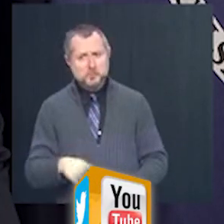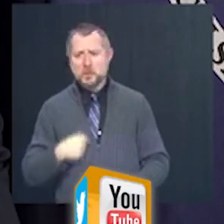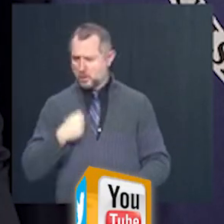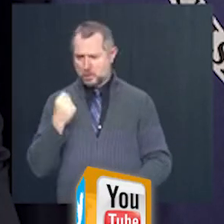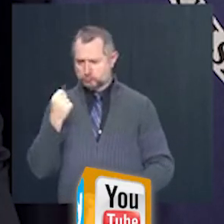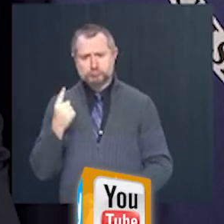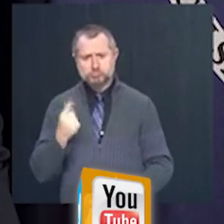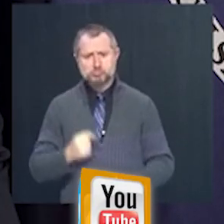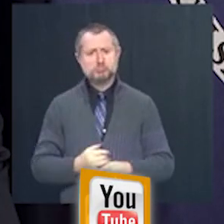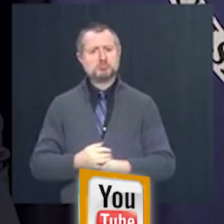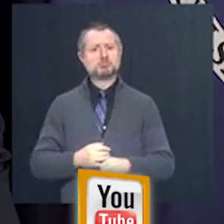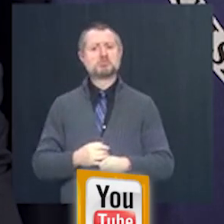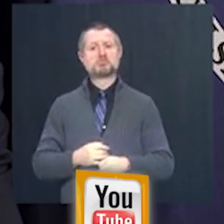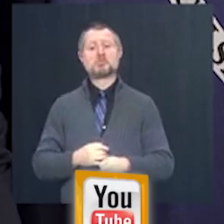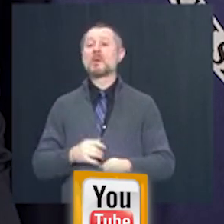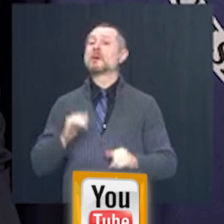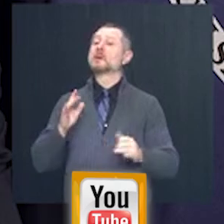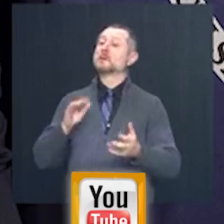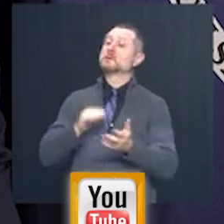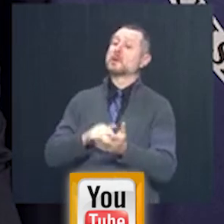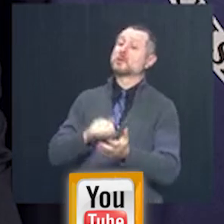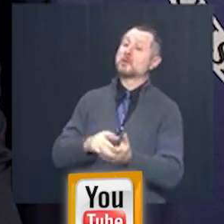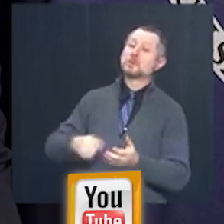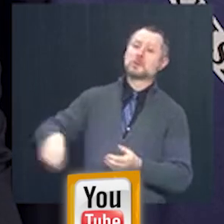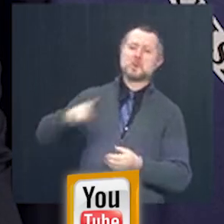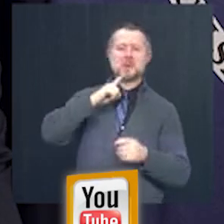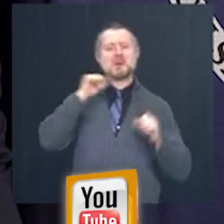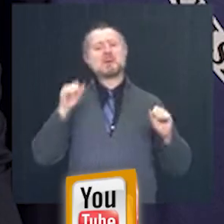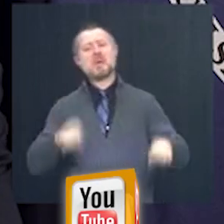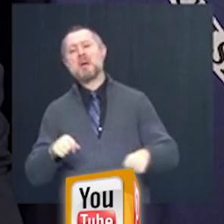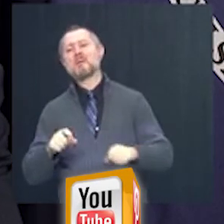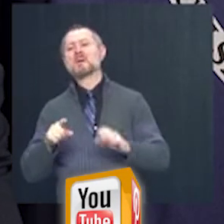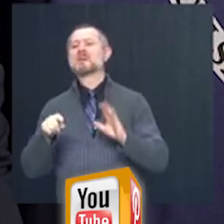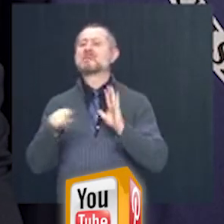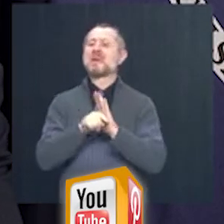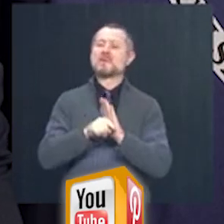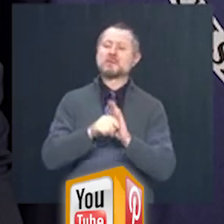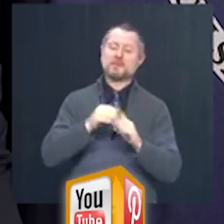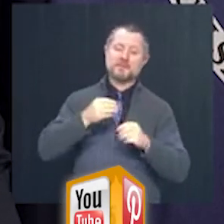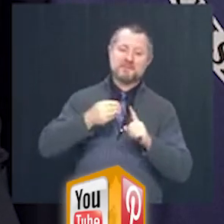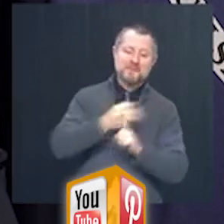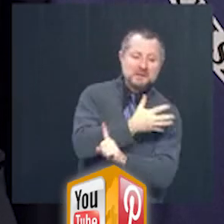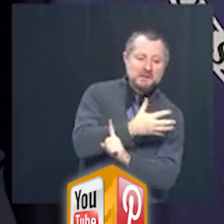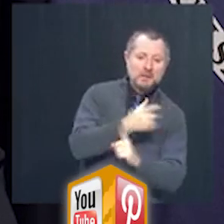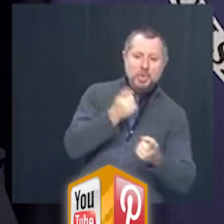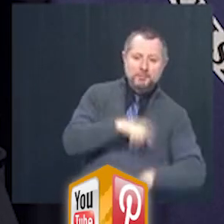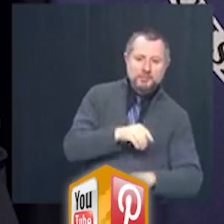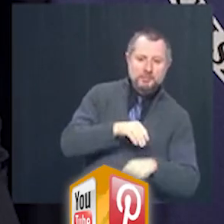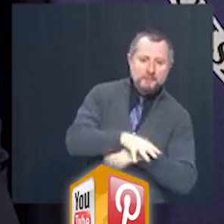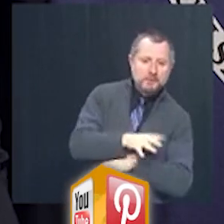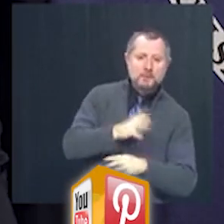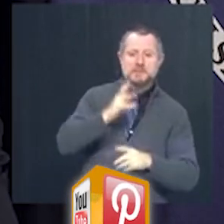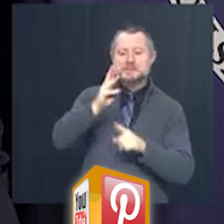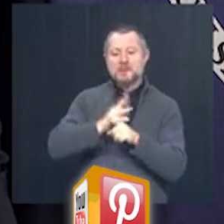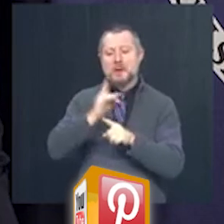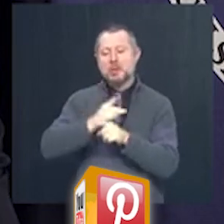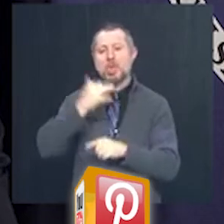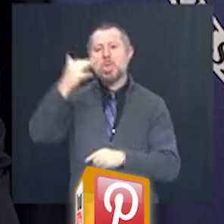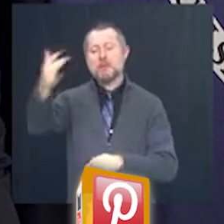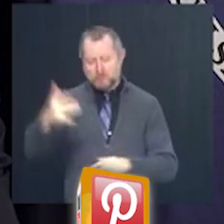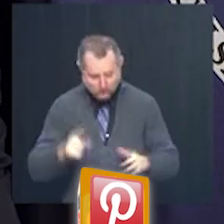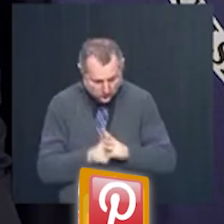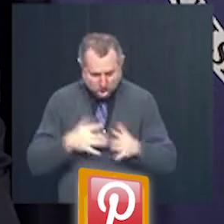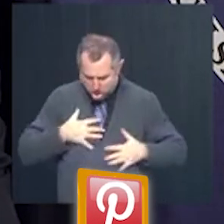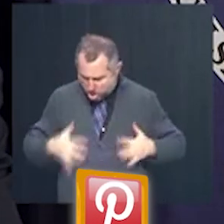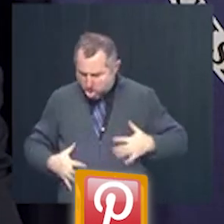And the doctors will say, there could be side effects, and we'll do more testing 6 months, 8 months, 9 months. And this whole situation on COVID